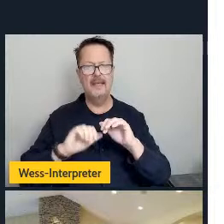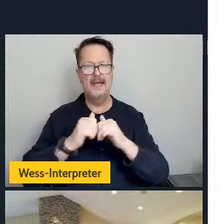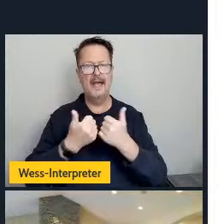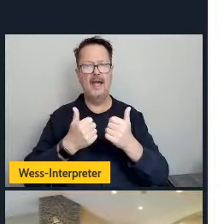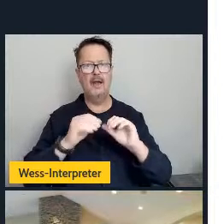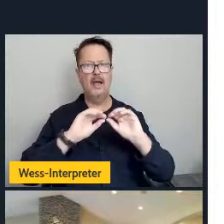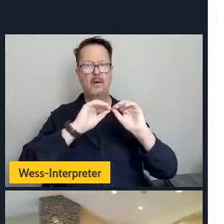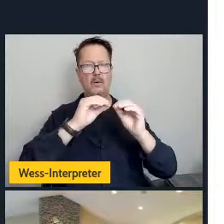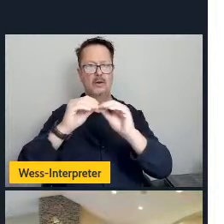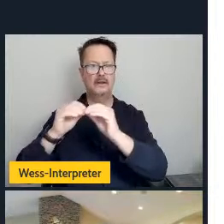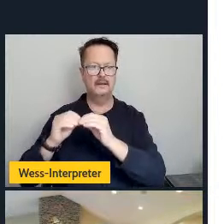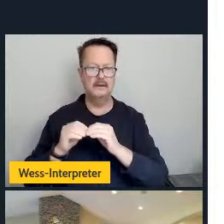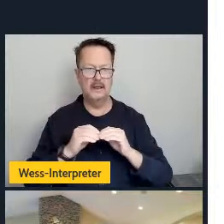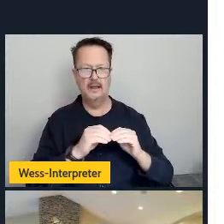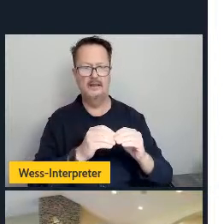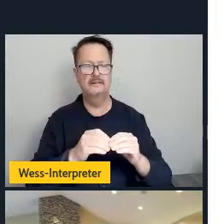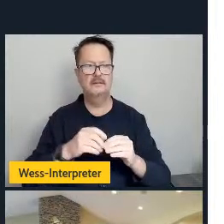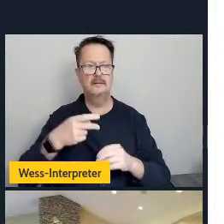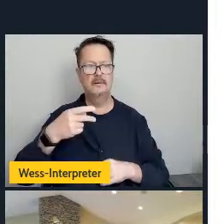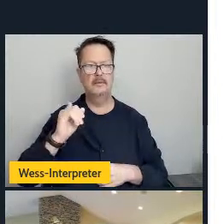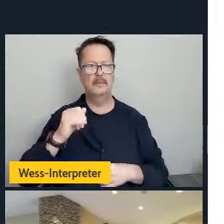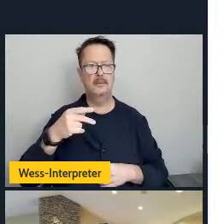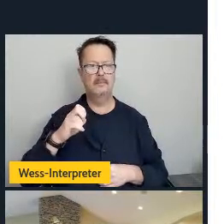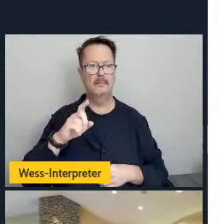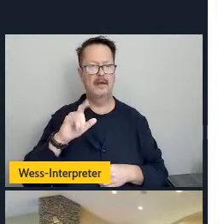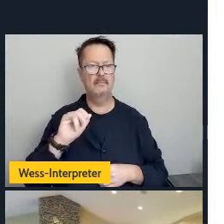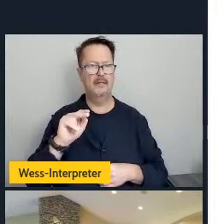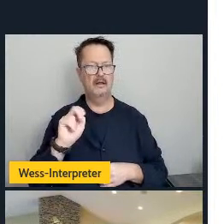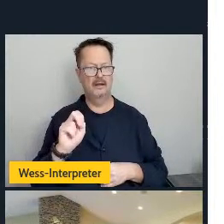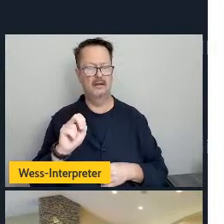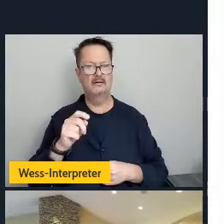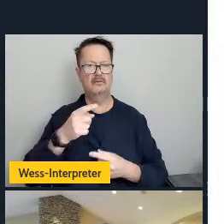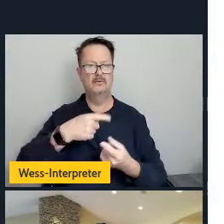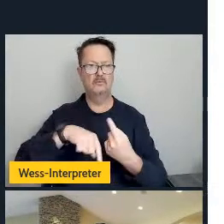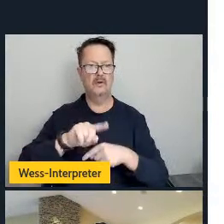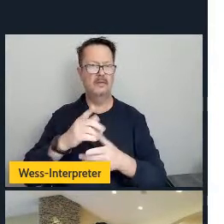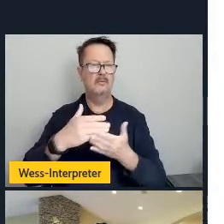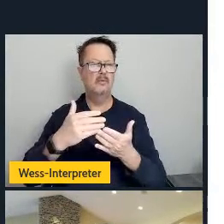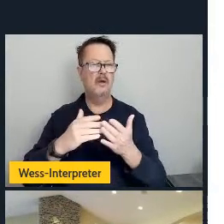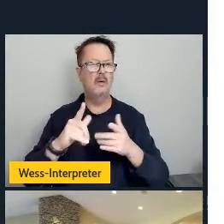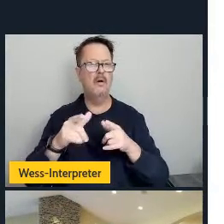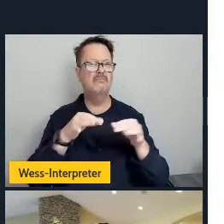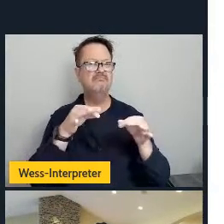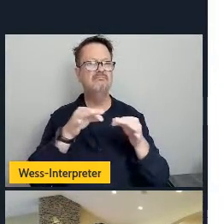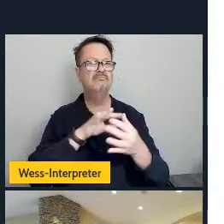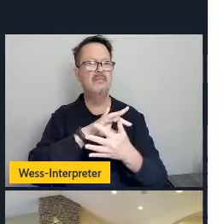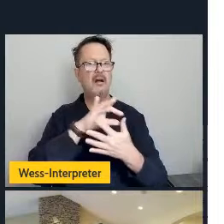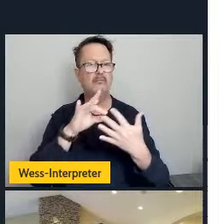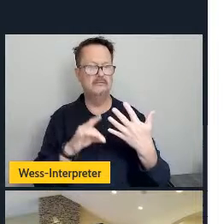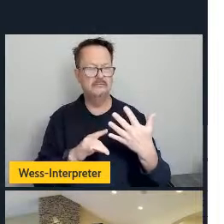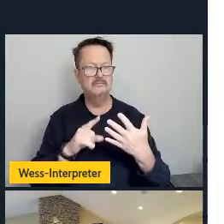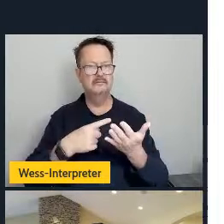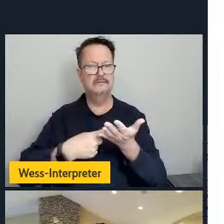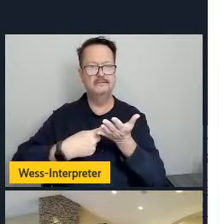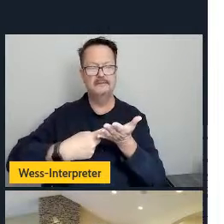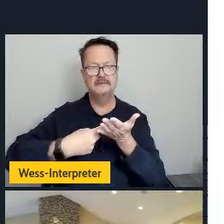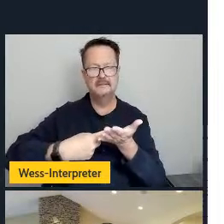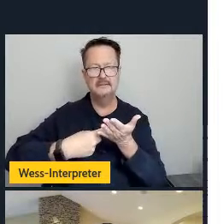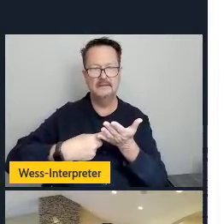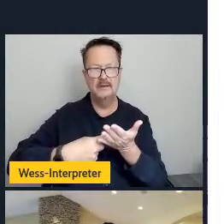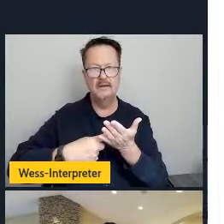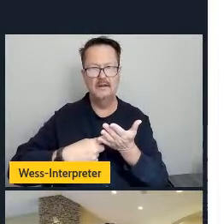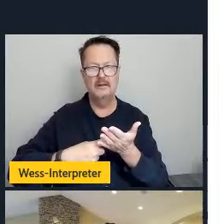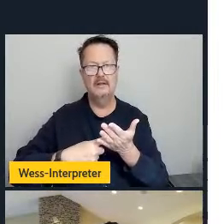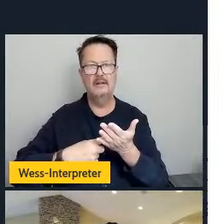Git repositories and my pipeline around those components. And I want to walk you through a few options and discuss the